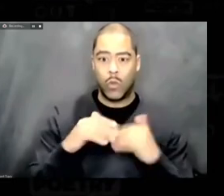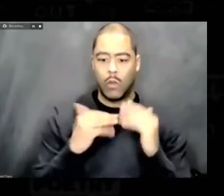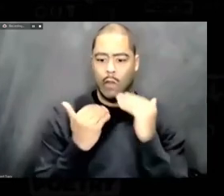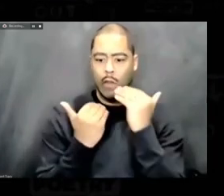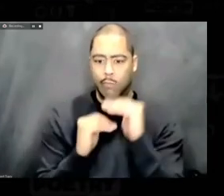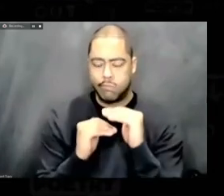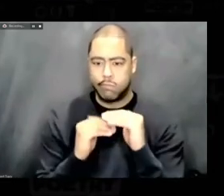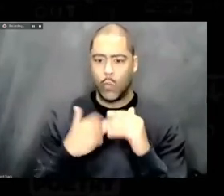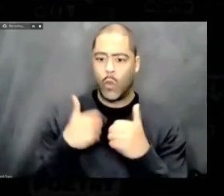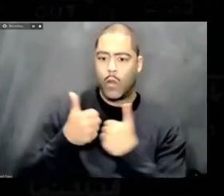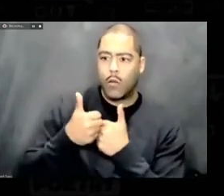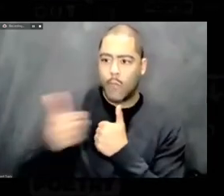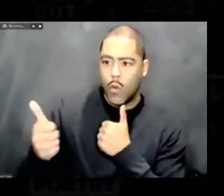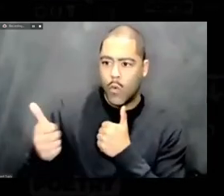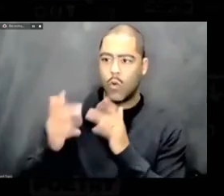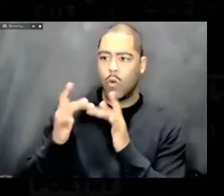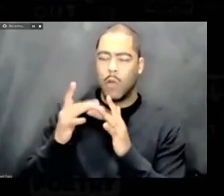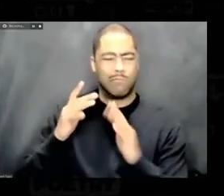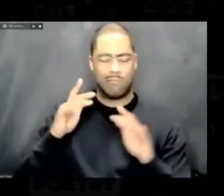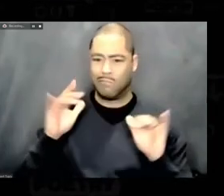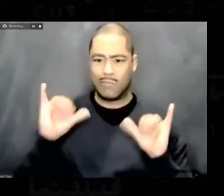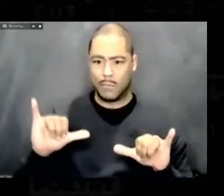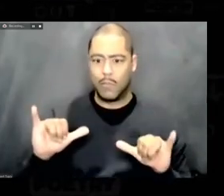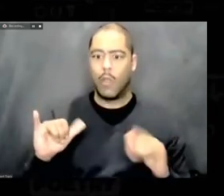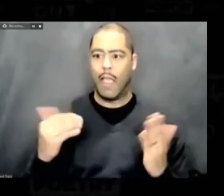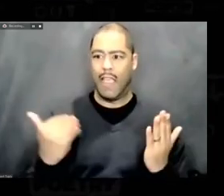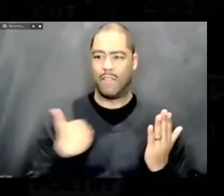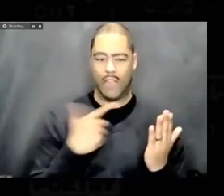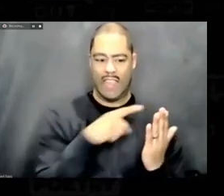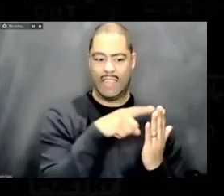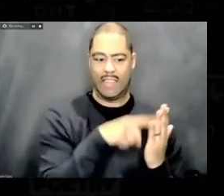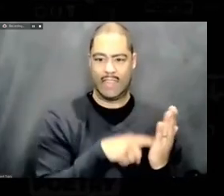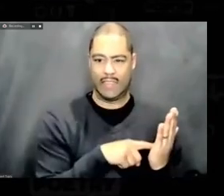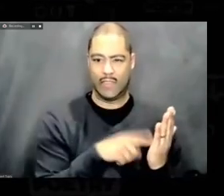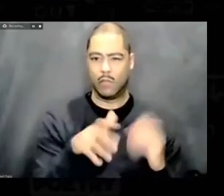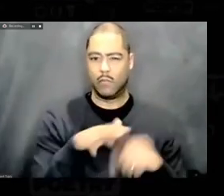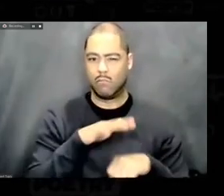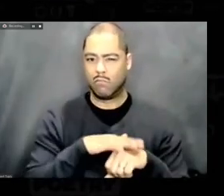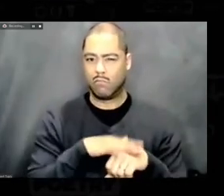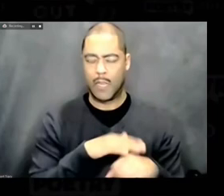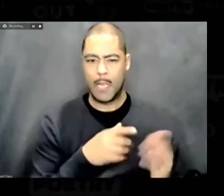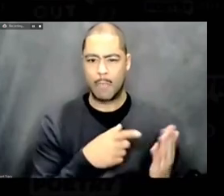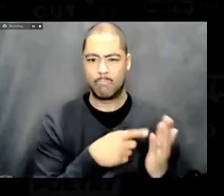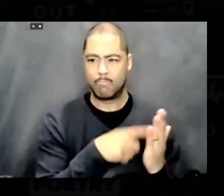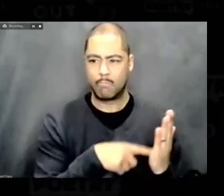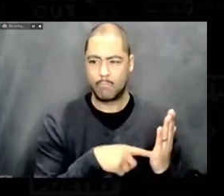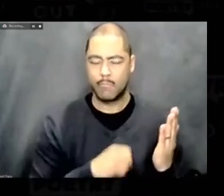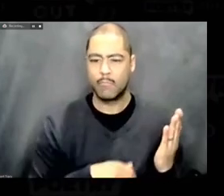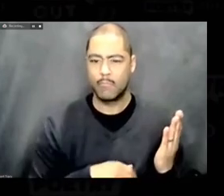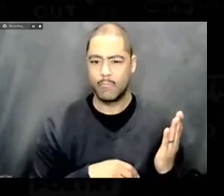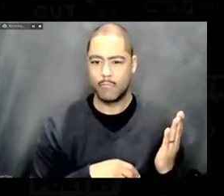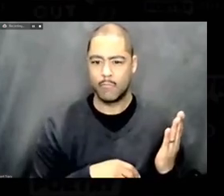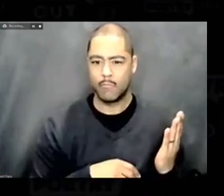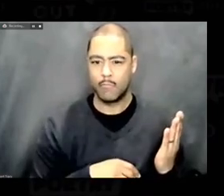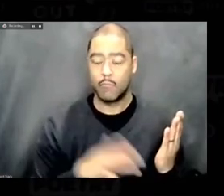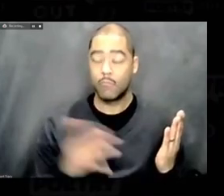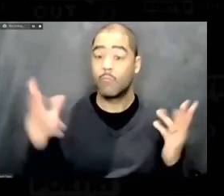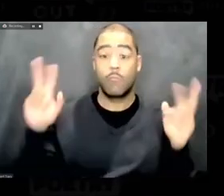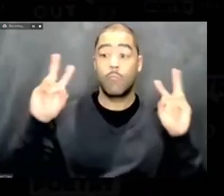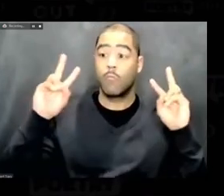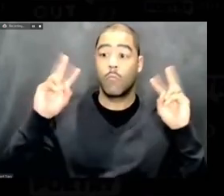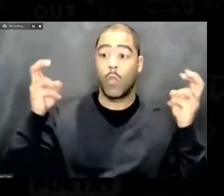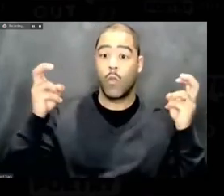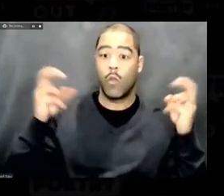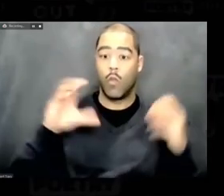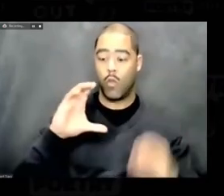found poem by the last show that I was in, where all of us were sharing space in the room. And this is called A Collection of